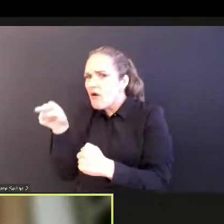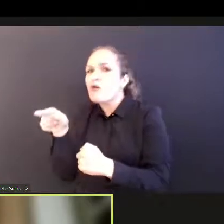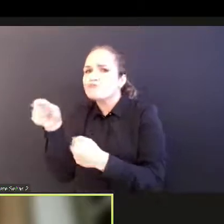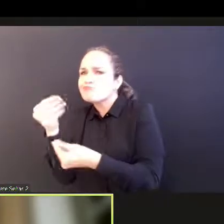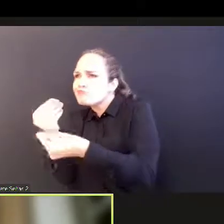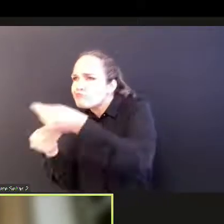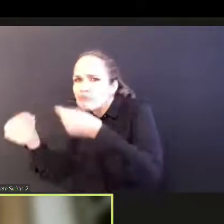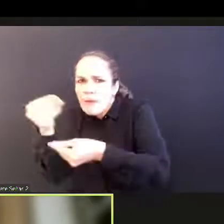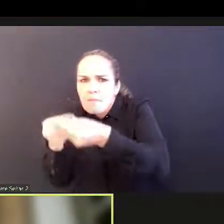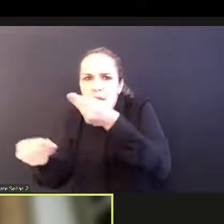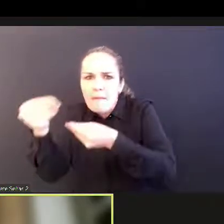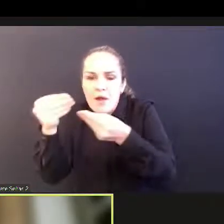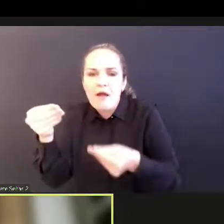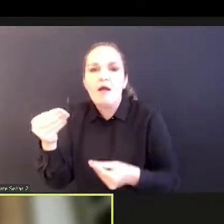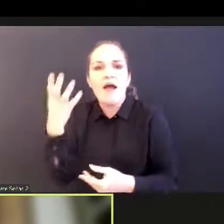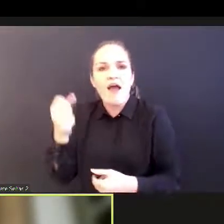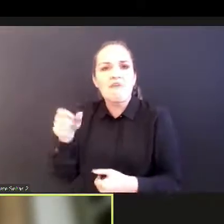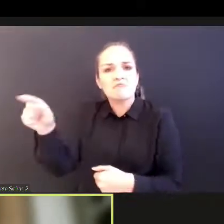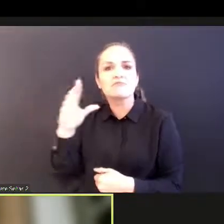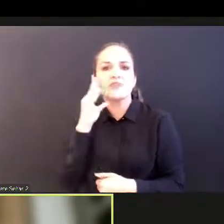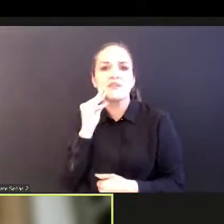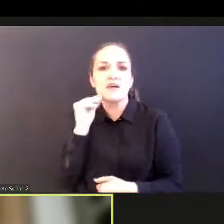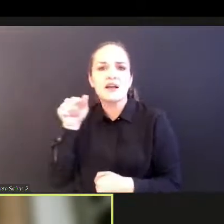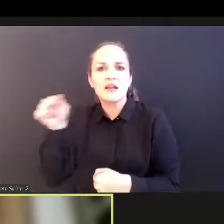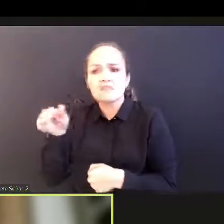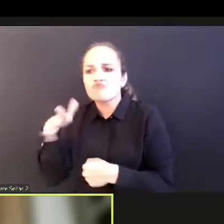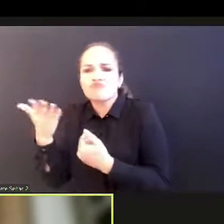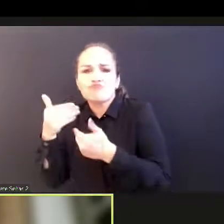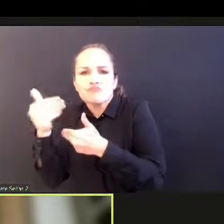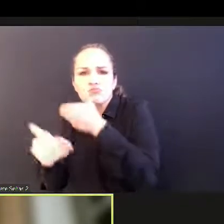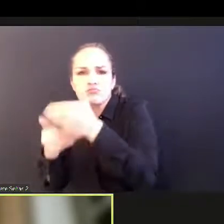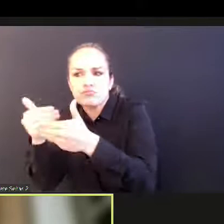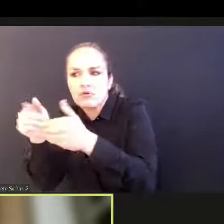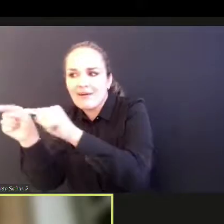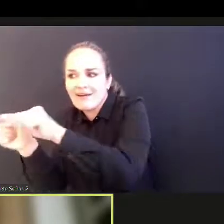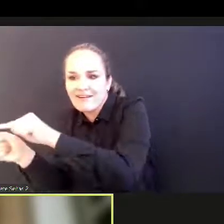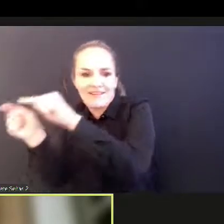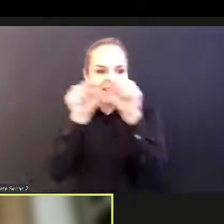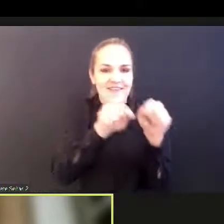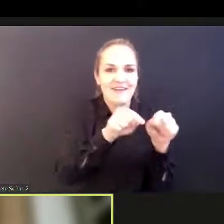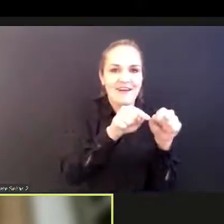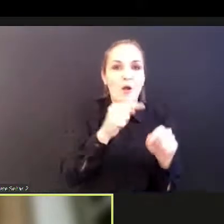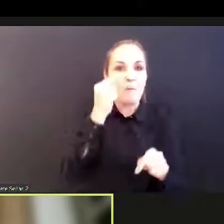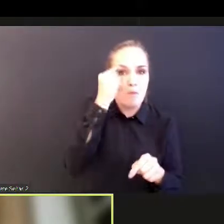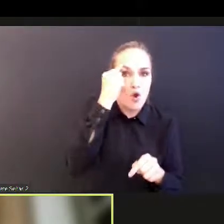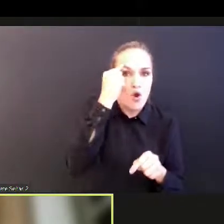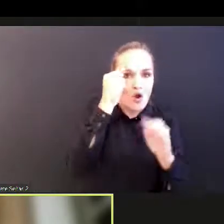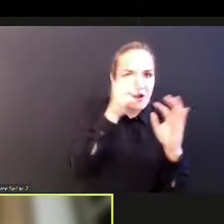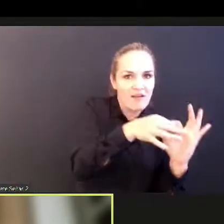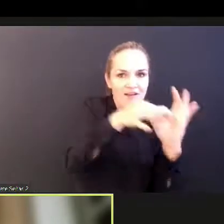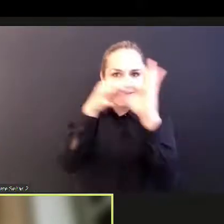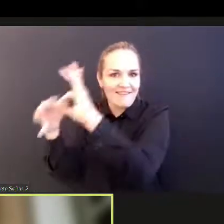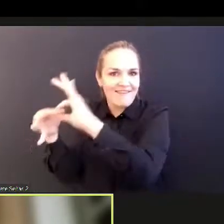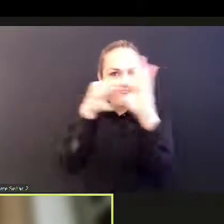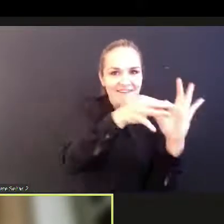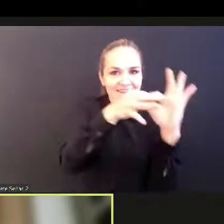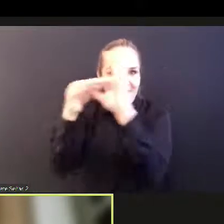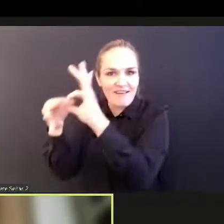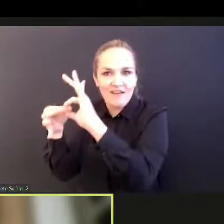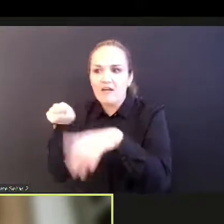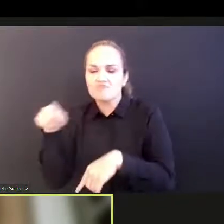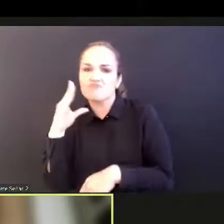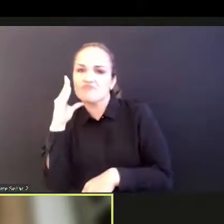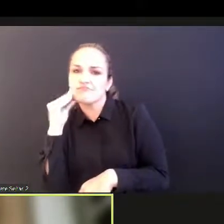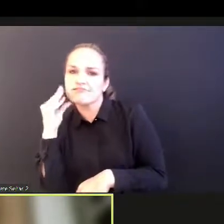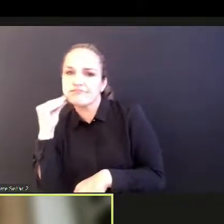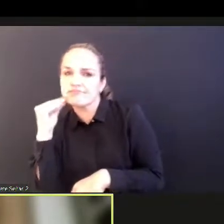there. And some of the entrepreneurs there are actually using that expertise to then export to other regional